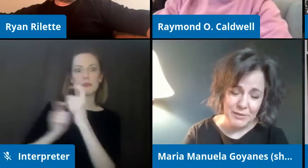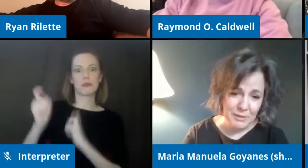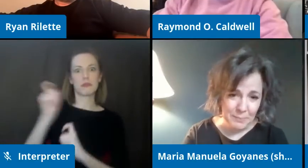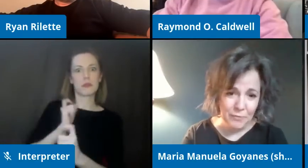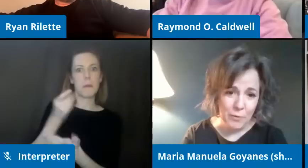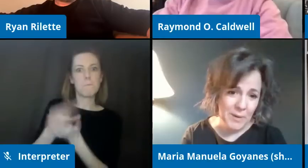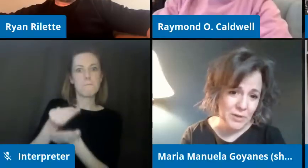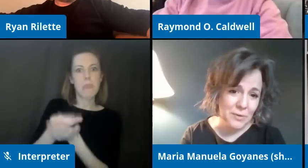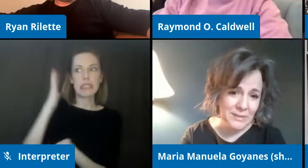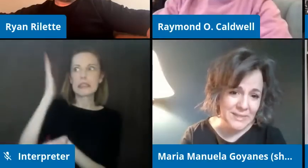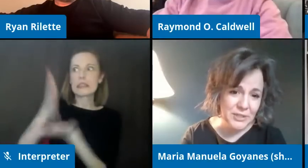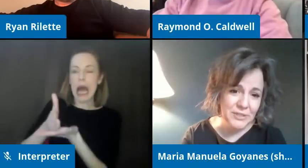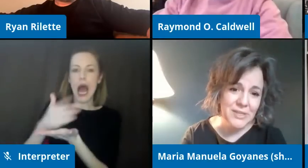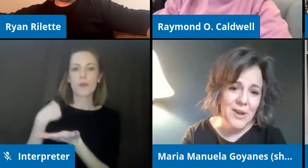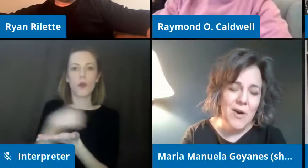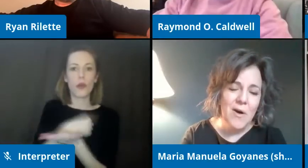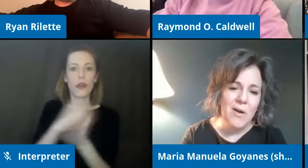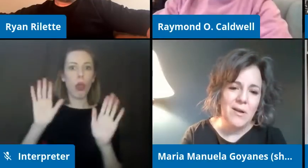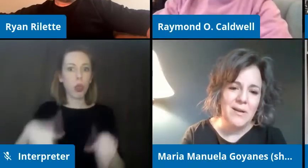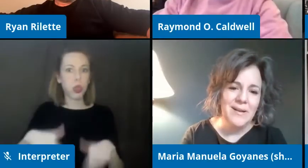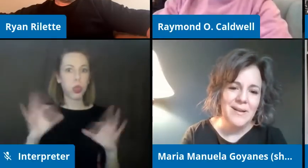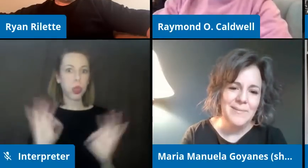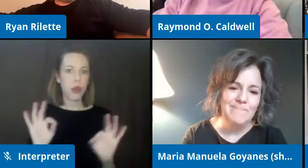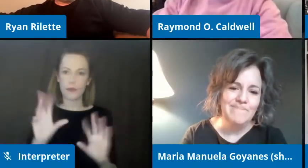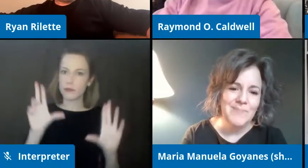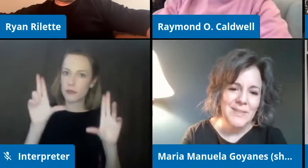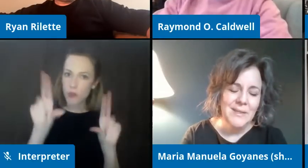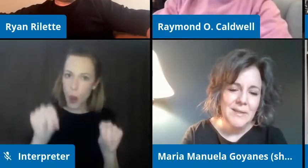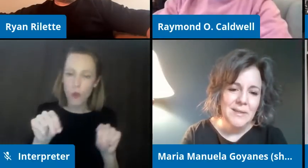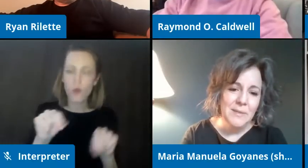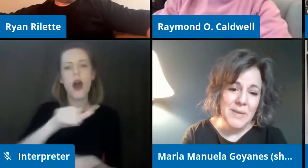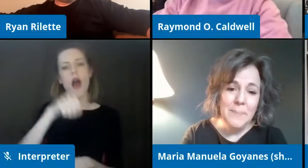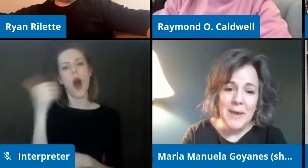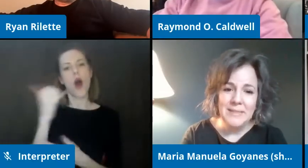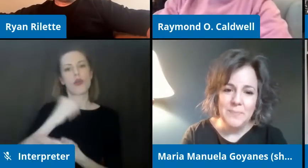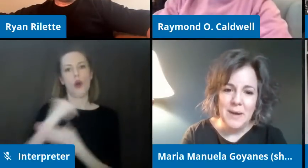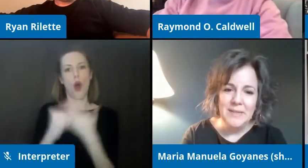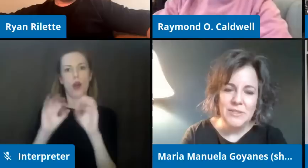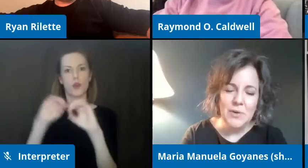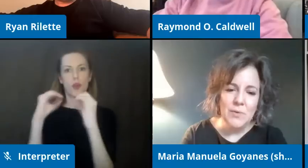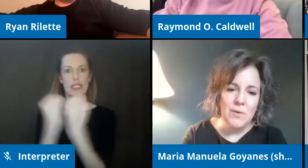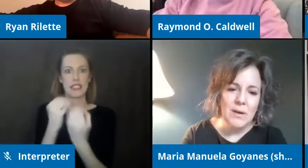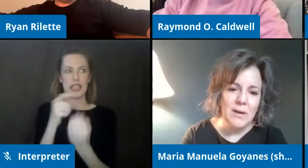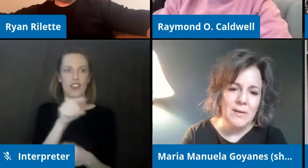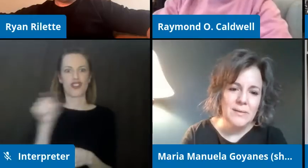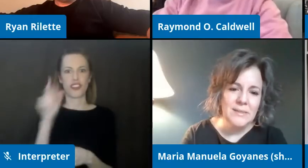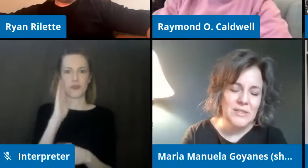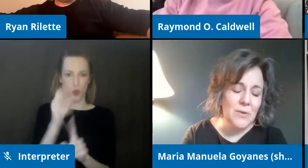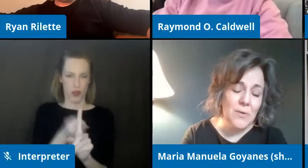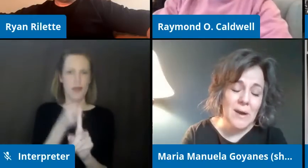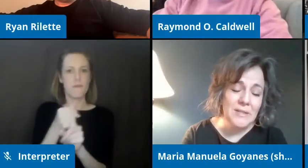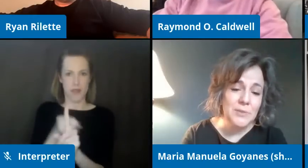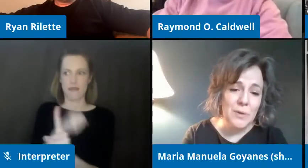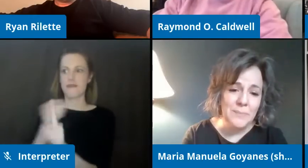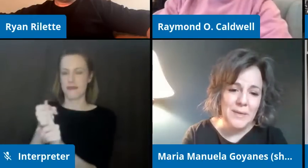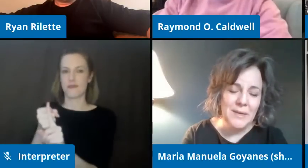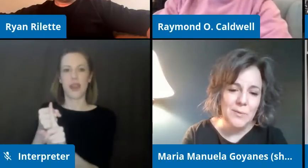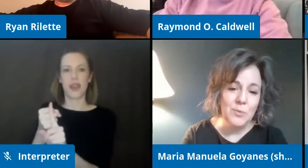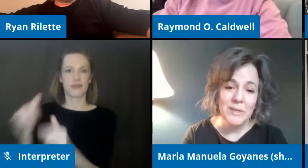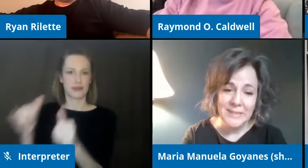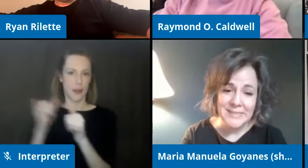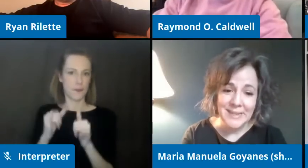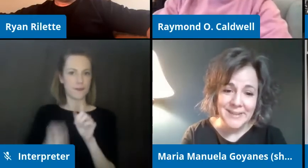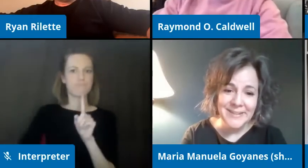organizations, particularly performing arts organizations, are going to be impacted by. So I just want to